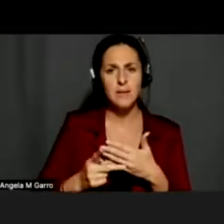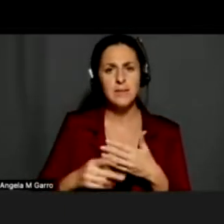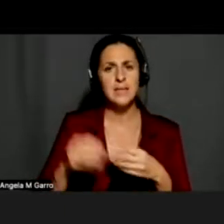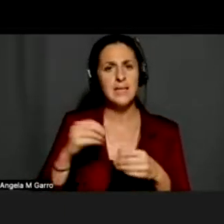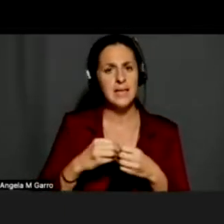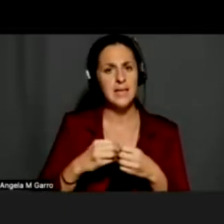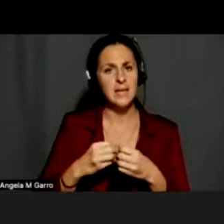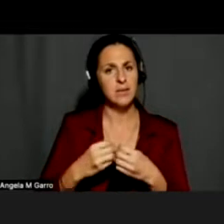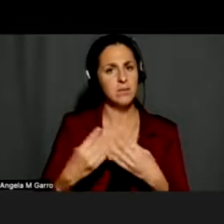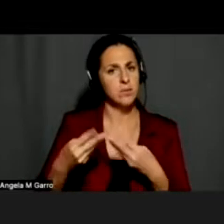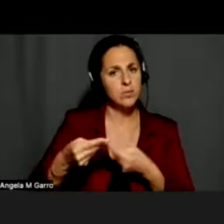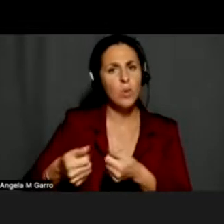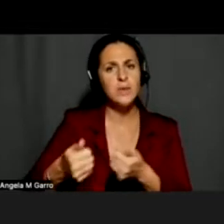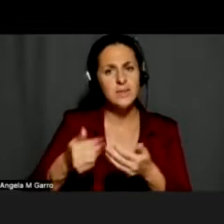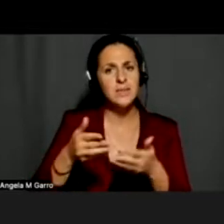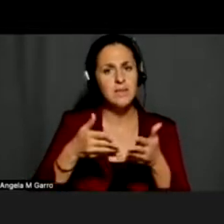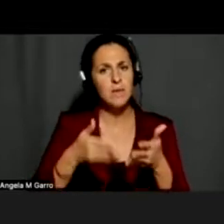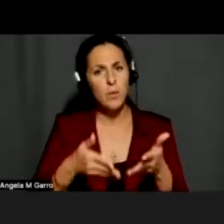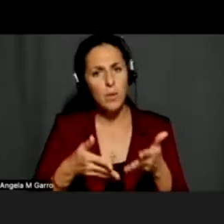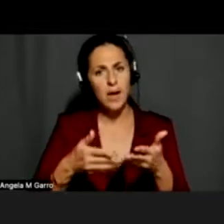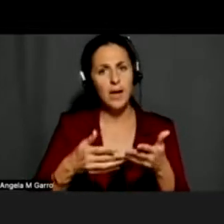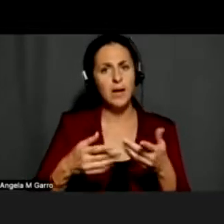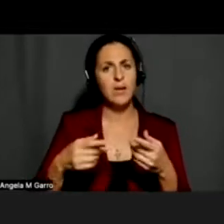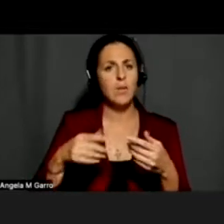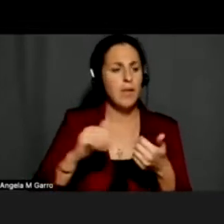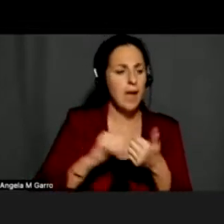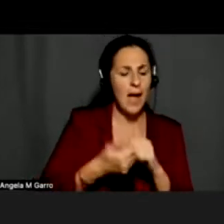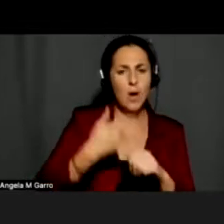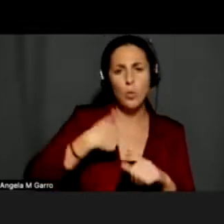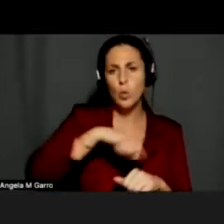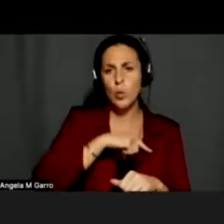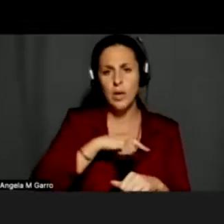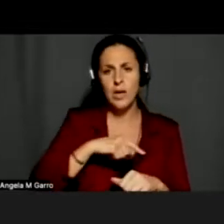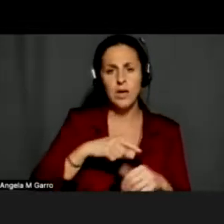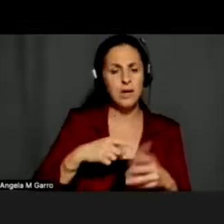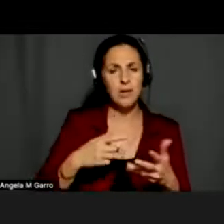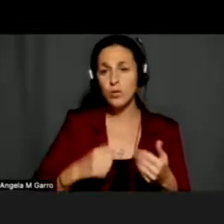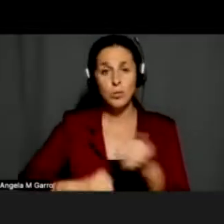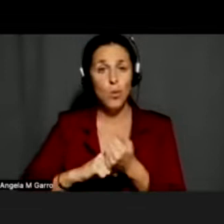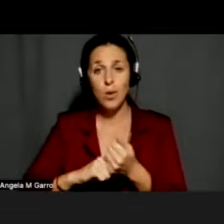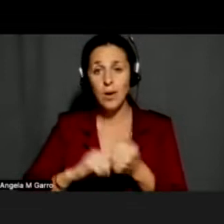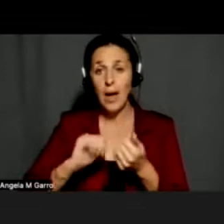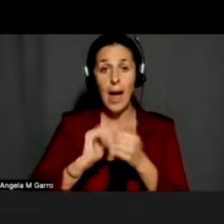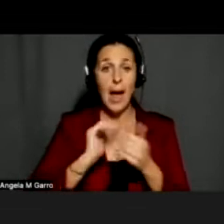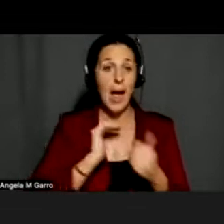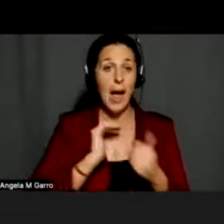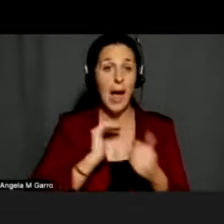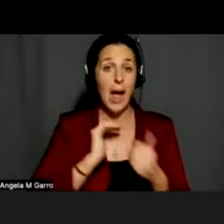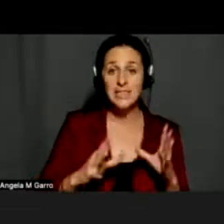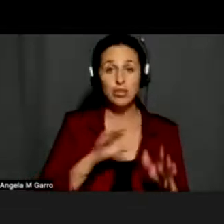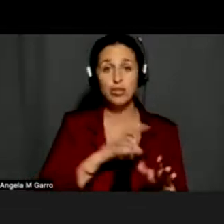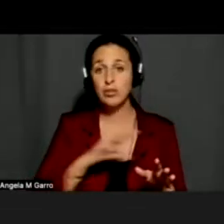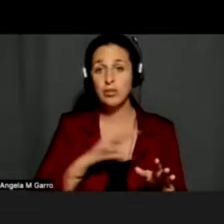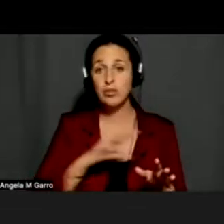way, and as along with the ways in which we're supporting our teachers and staff, and an overview of kind of